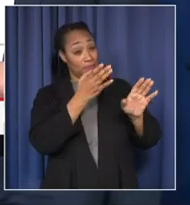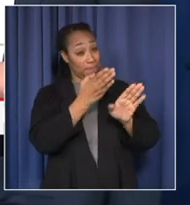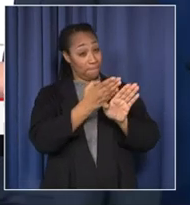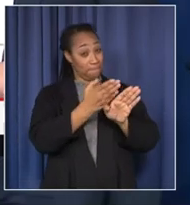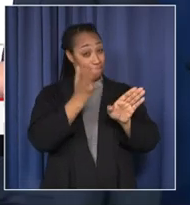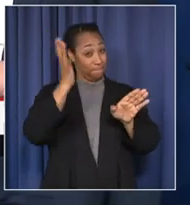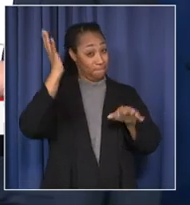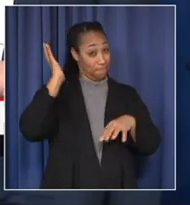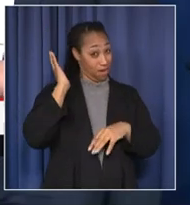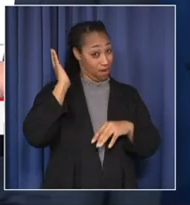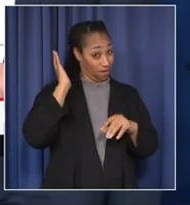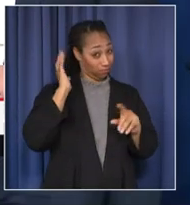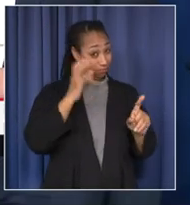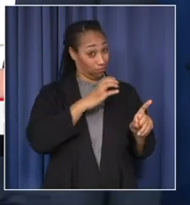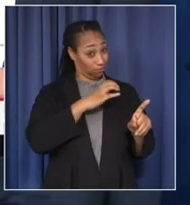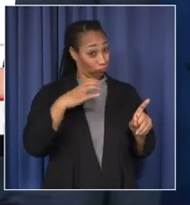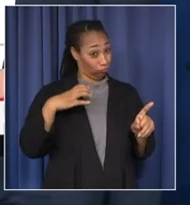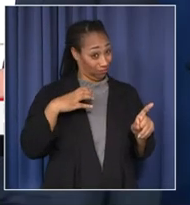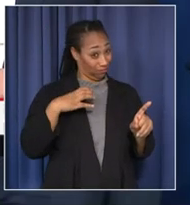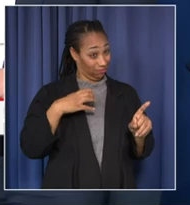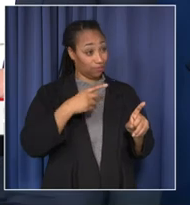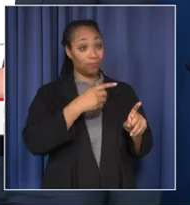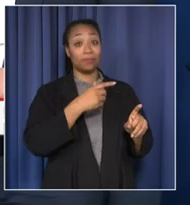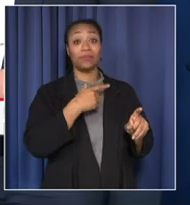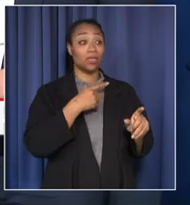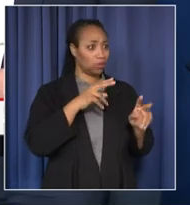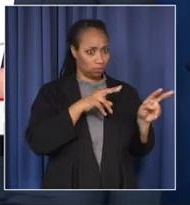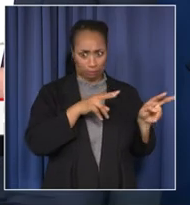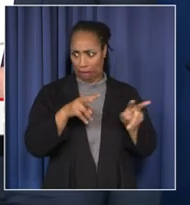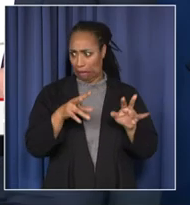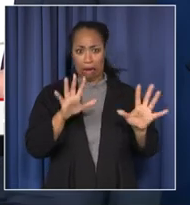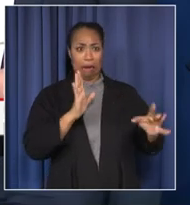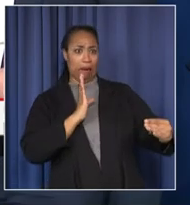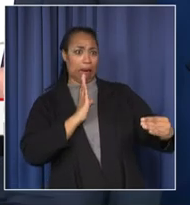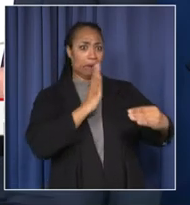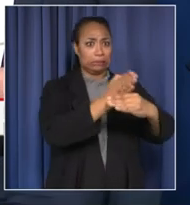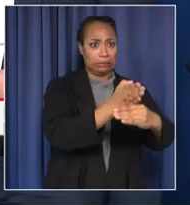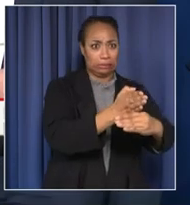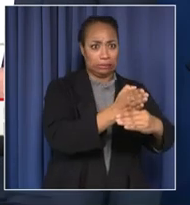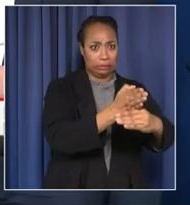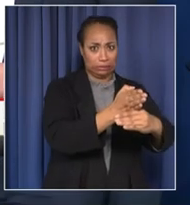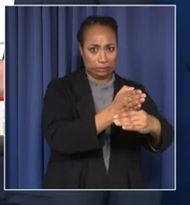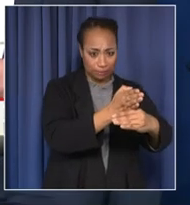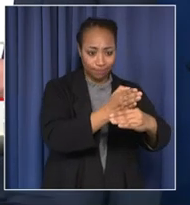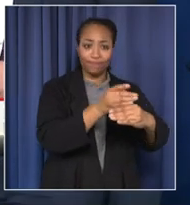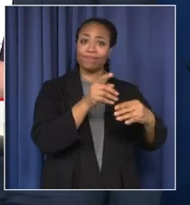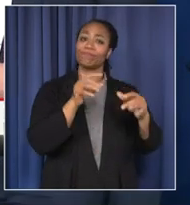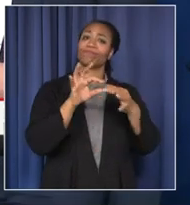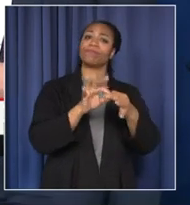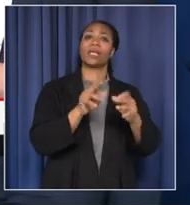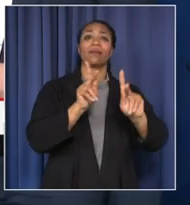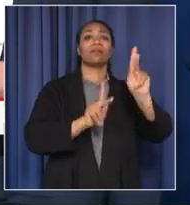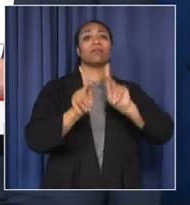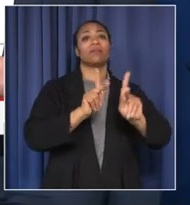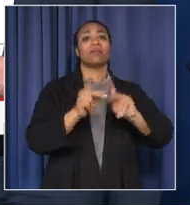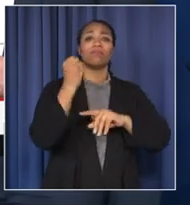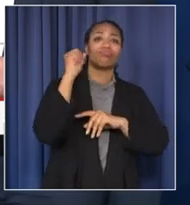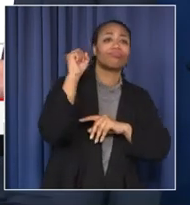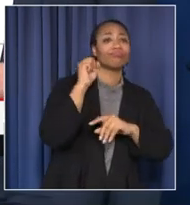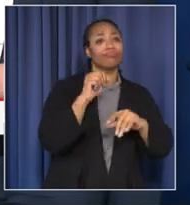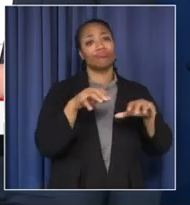Congress has interfered in. They usually are social issues that members want to make points on back at home.